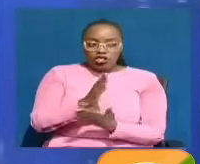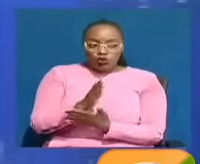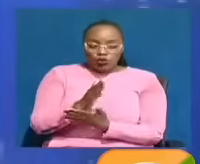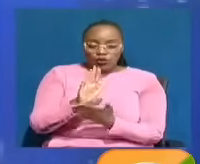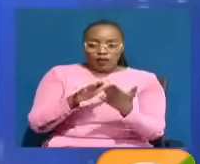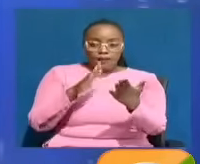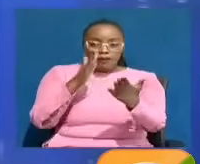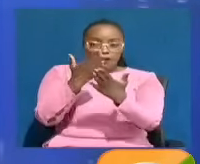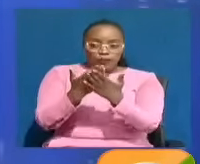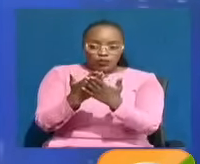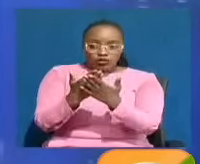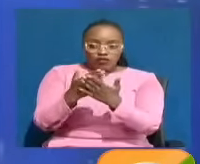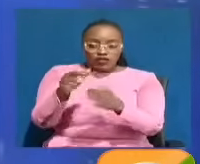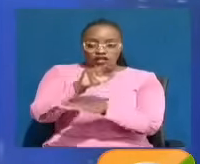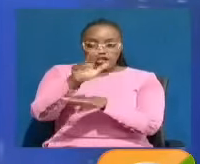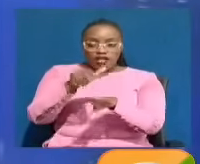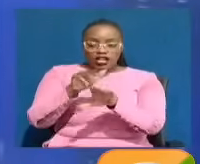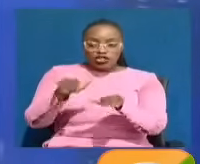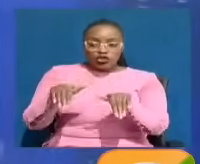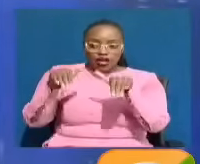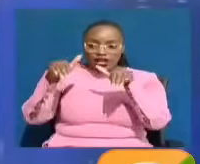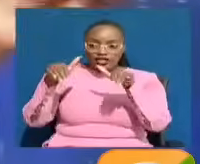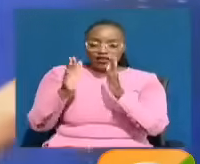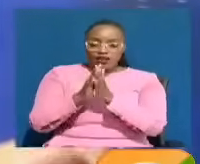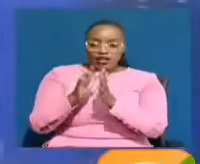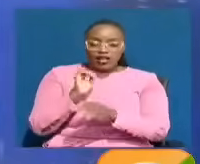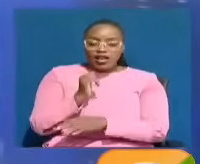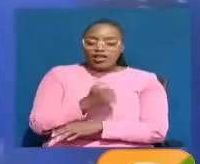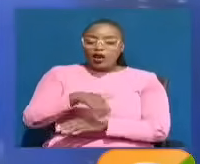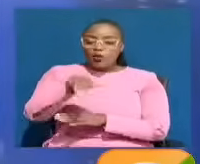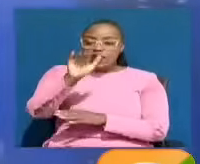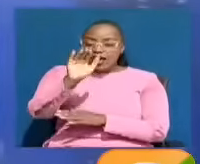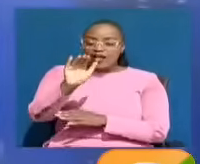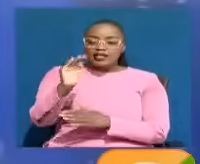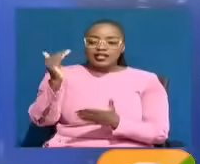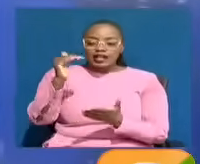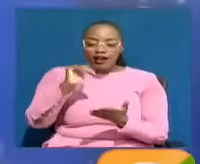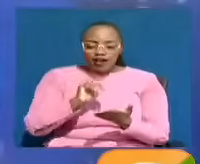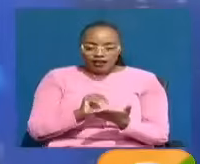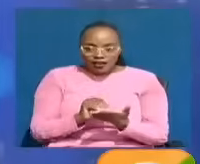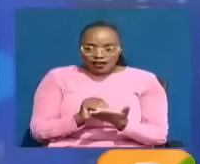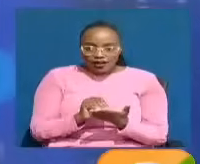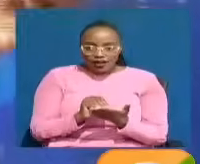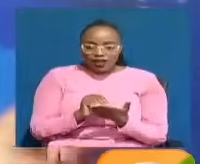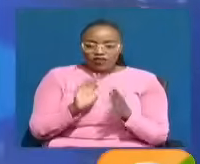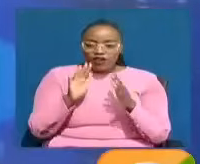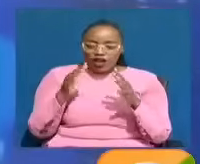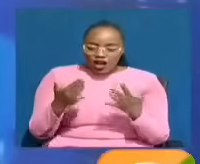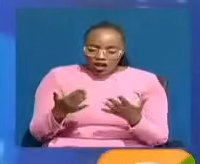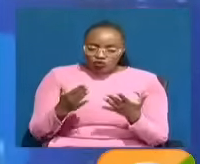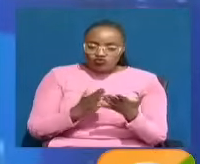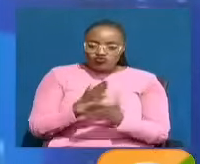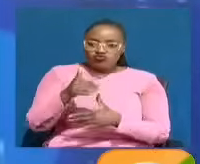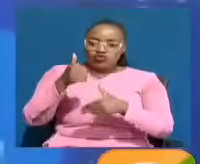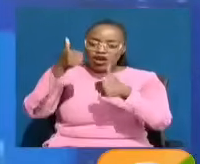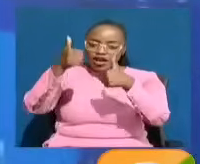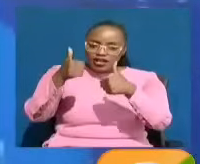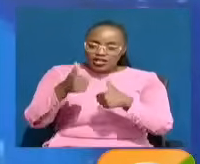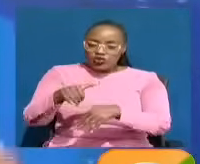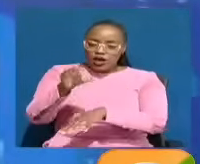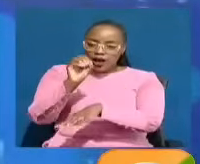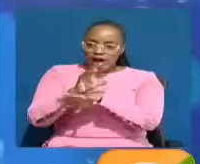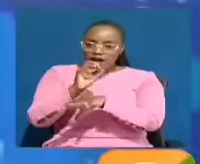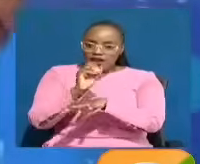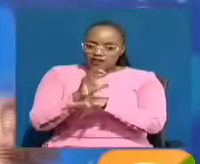proposal. We're moving to the National Assembly and the Senate, and we're asking again in the form of a memorandum guide.